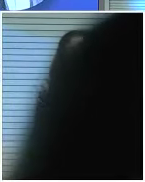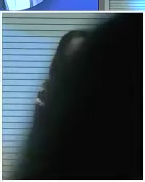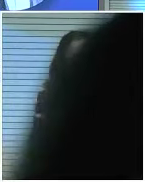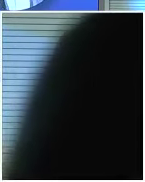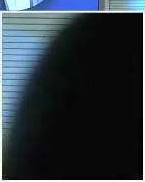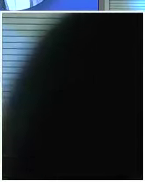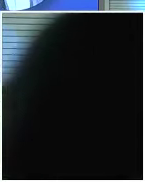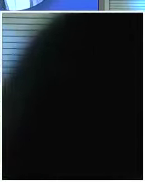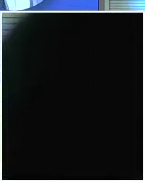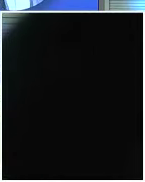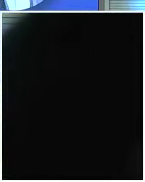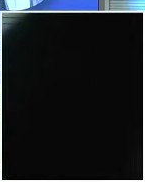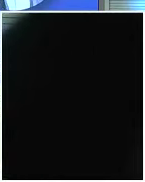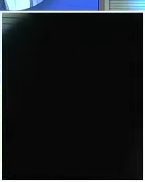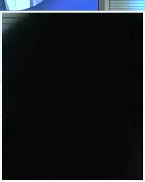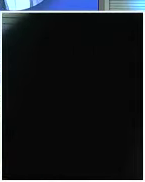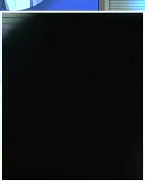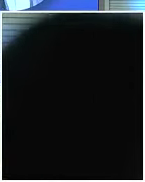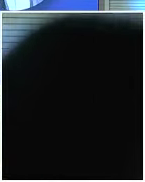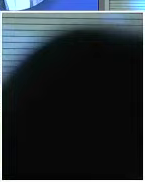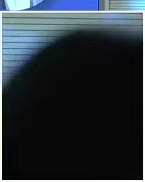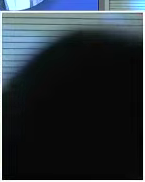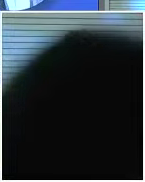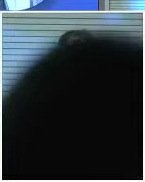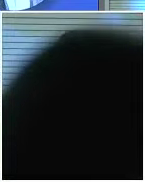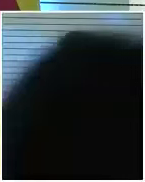you have provocative thoughts.